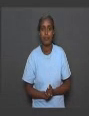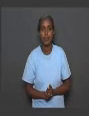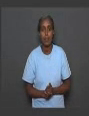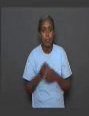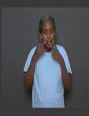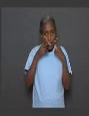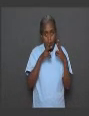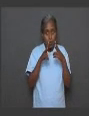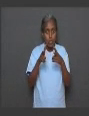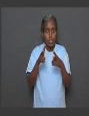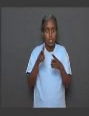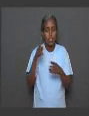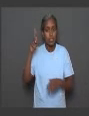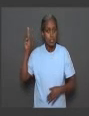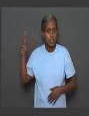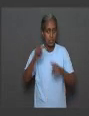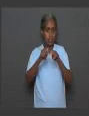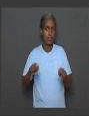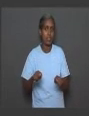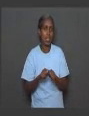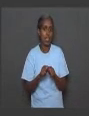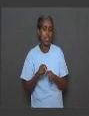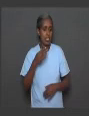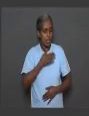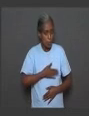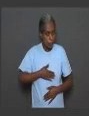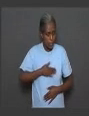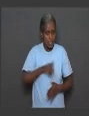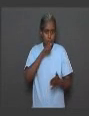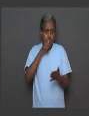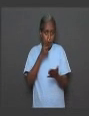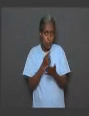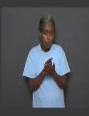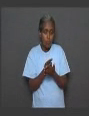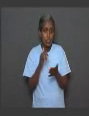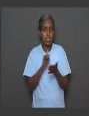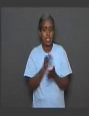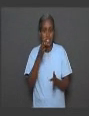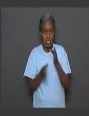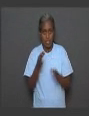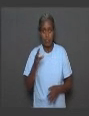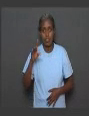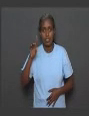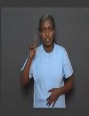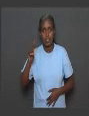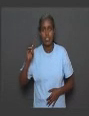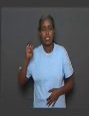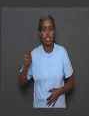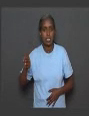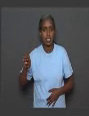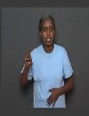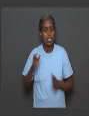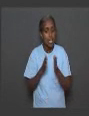Looking at this triangle, please prove that if DE